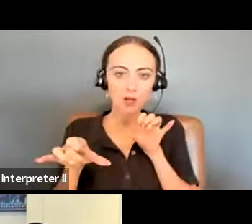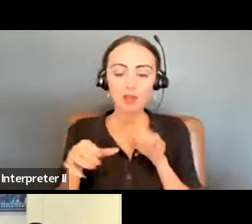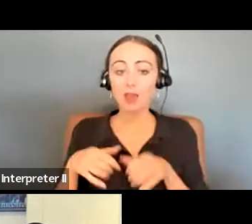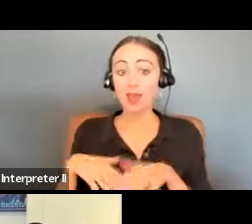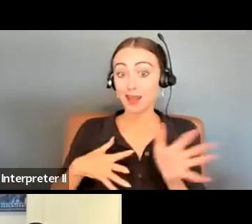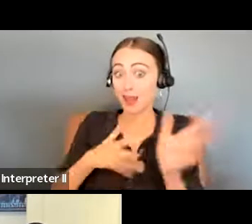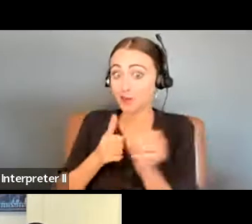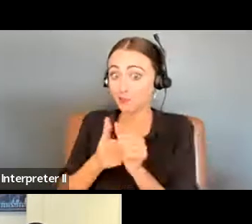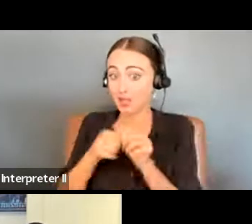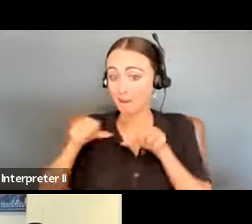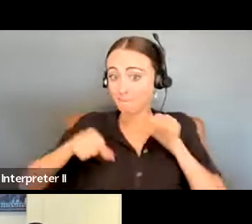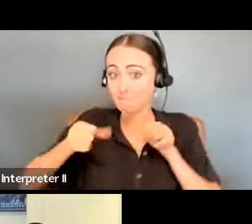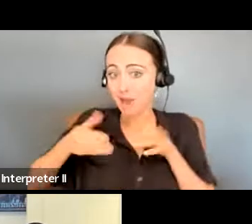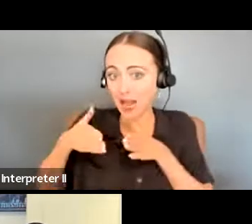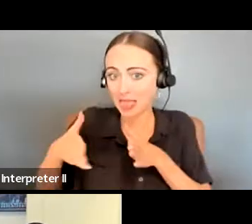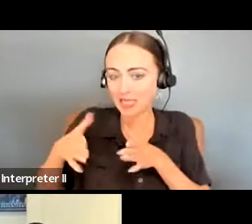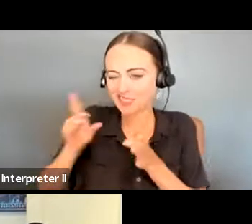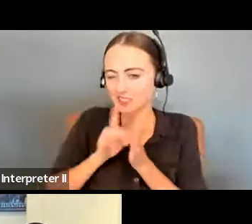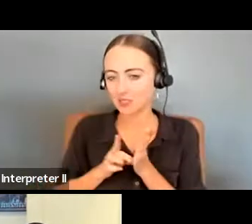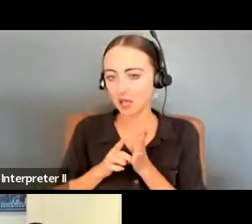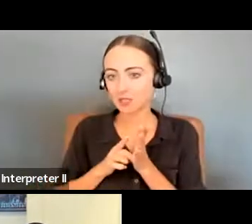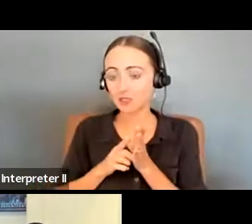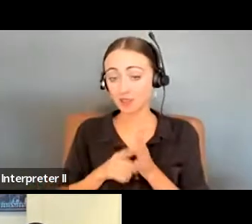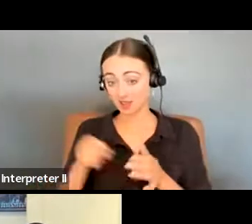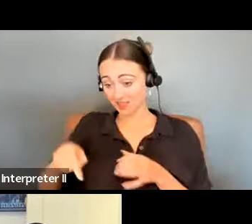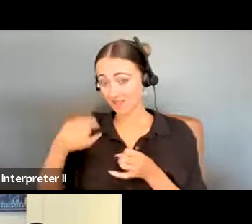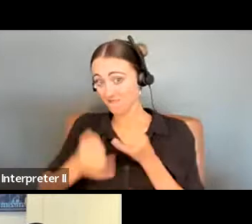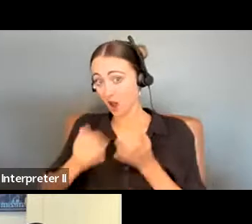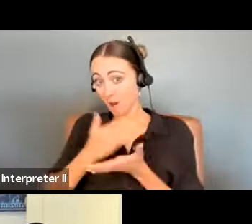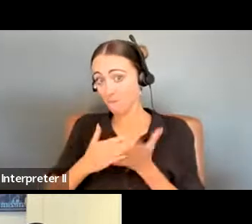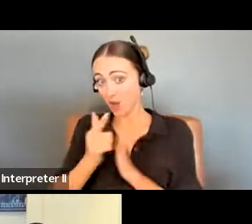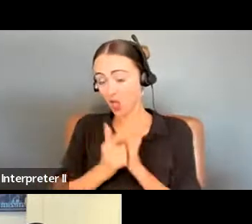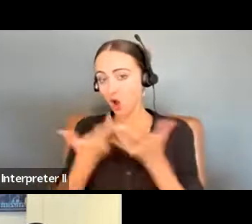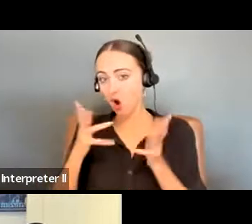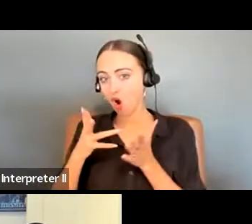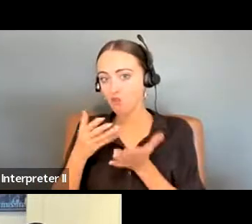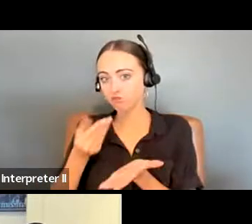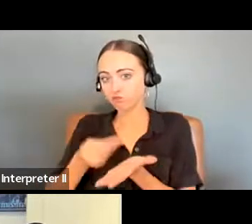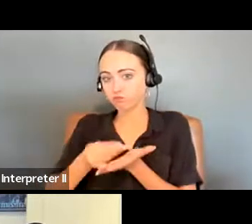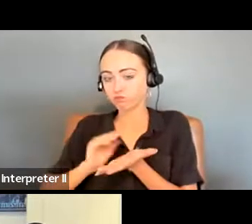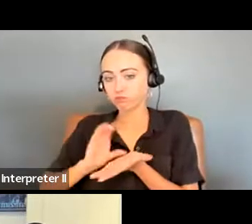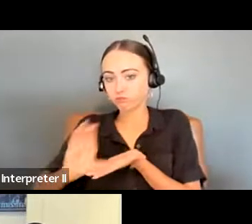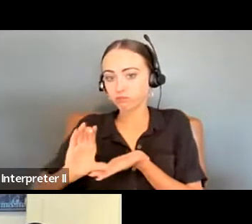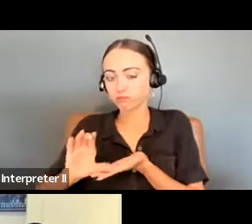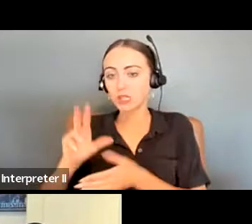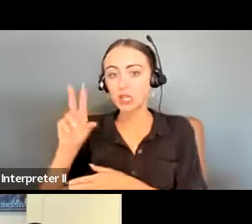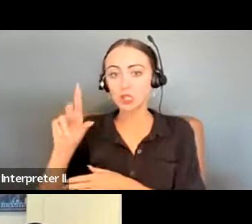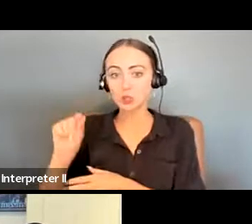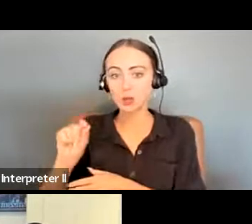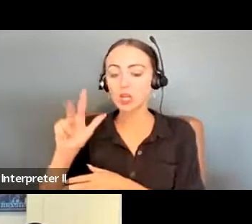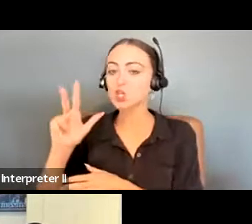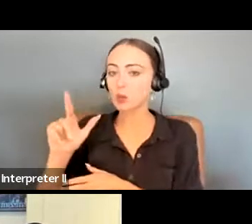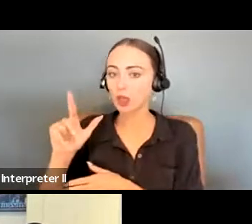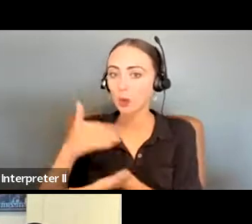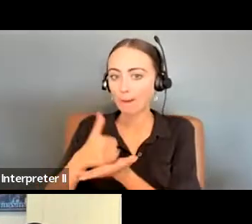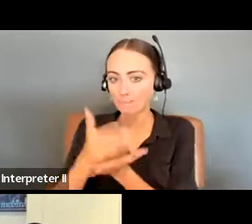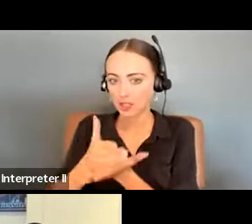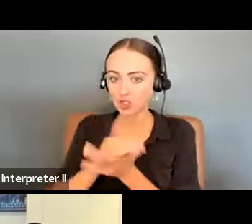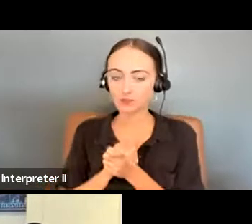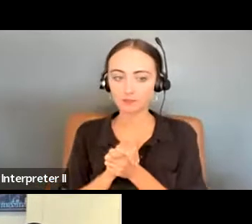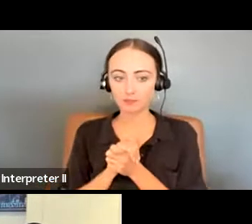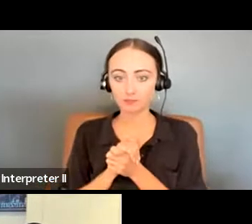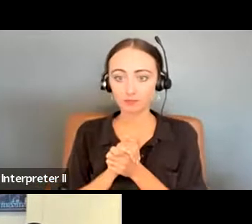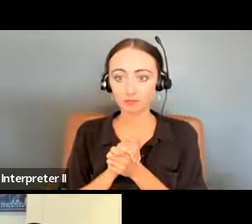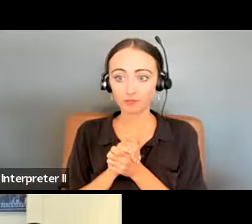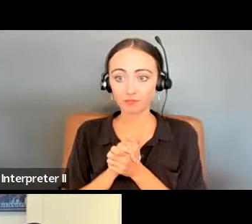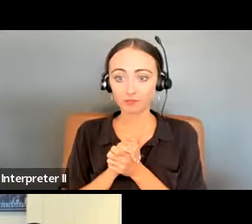designs. And I'll note that much of the final portion of the law was already funded in the 2023 budget. And at